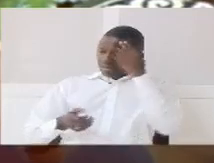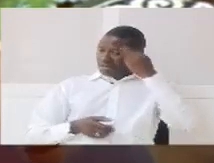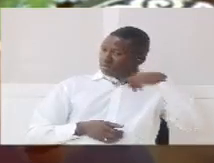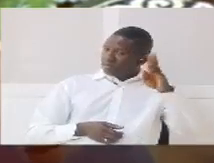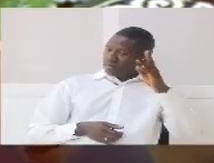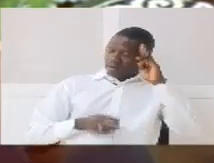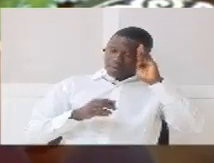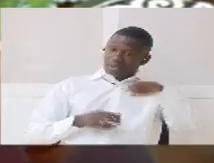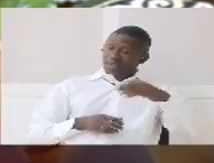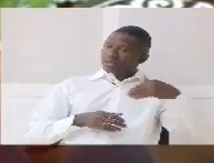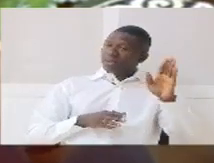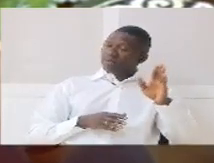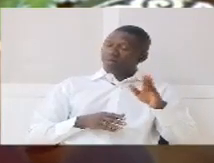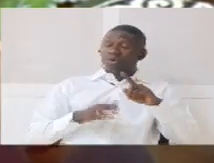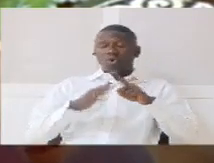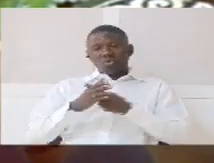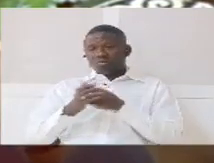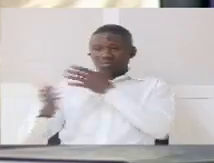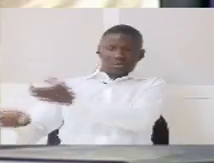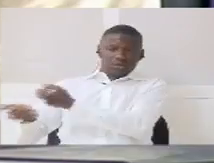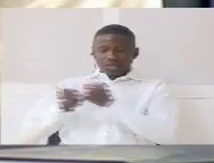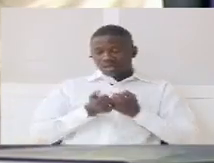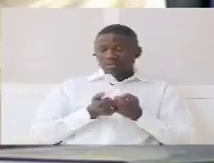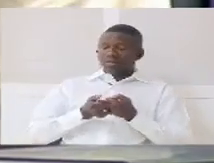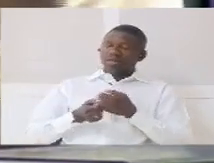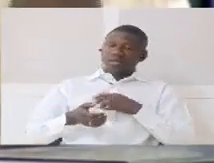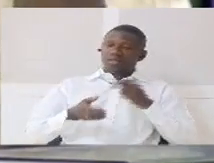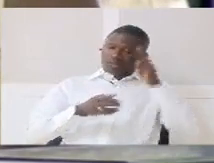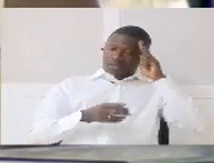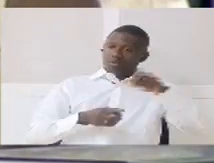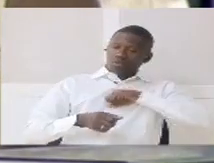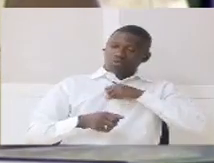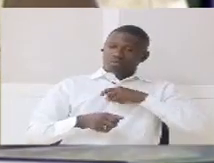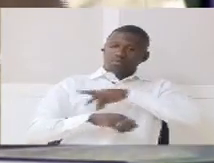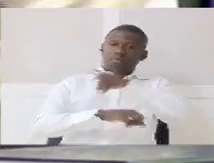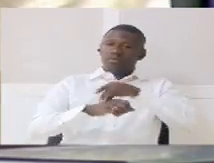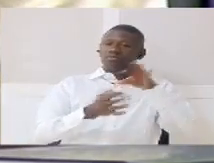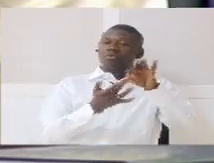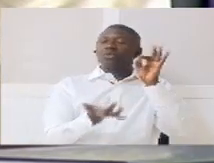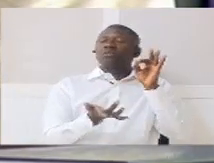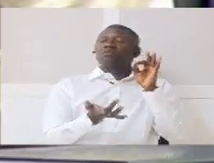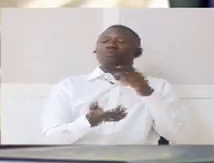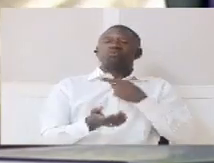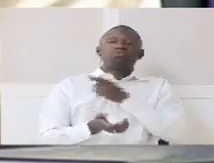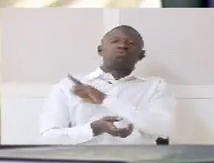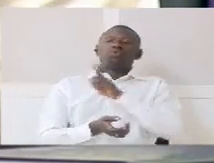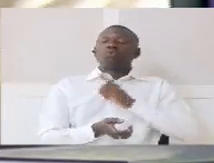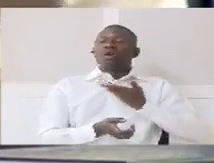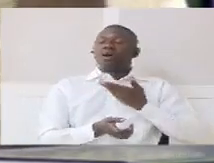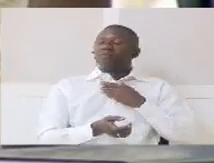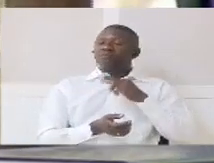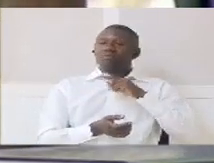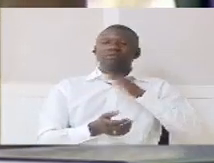take them for imprisonment at their own place of authority choice. We don't have any authority on that. Only thing can make it wrong